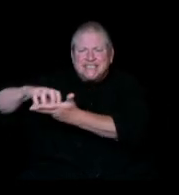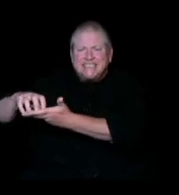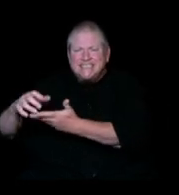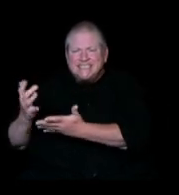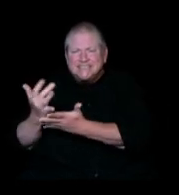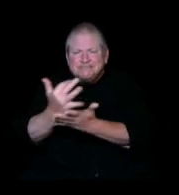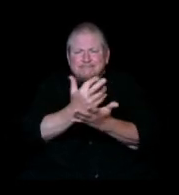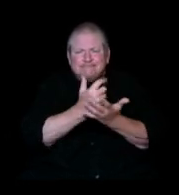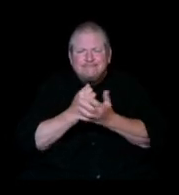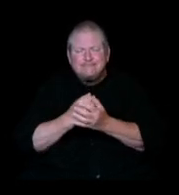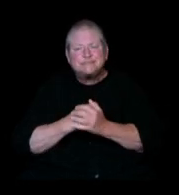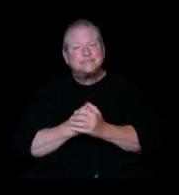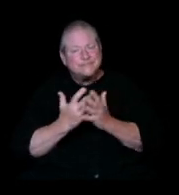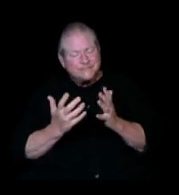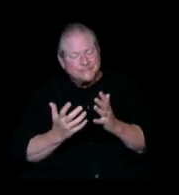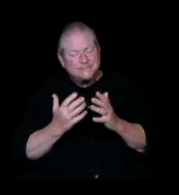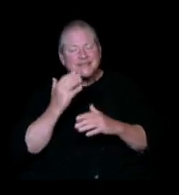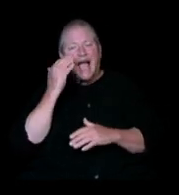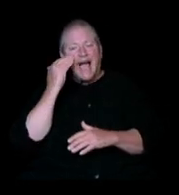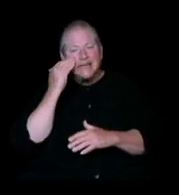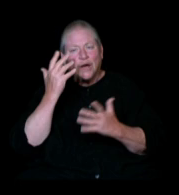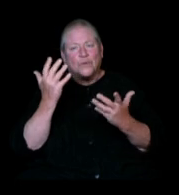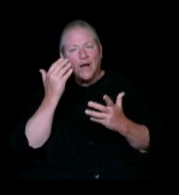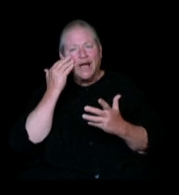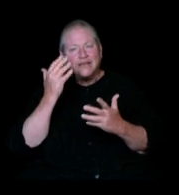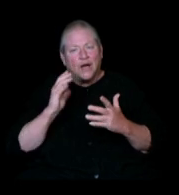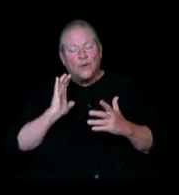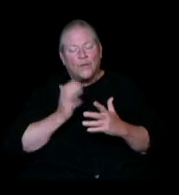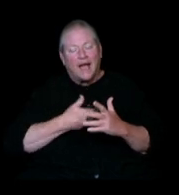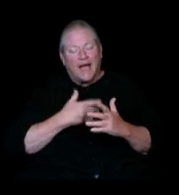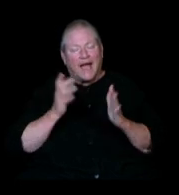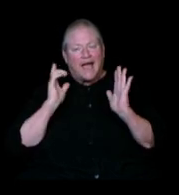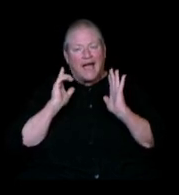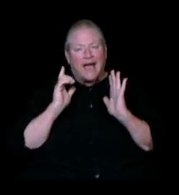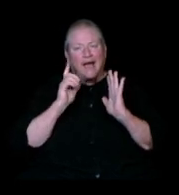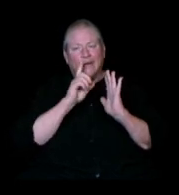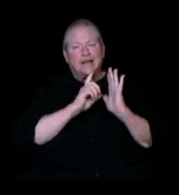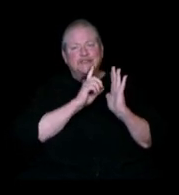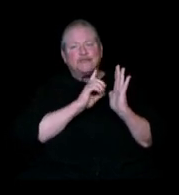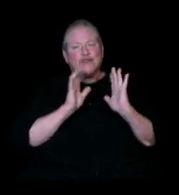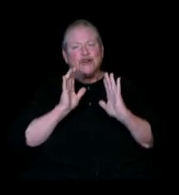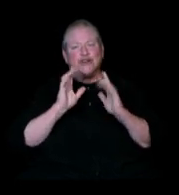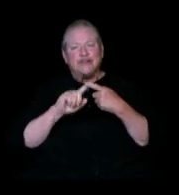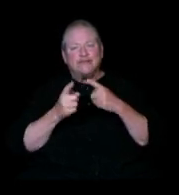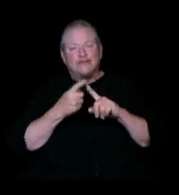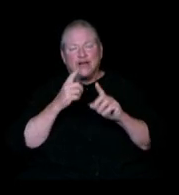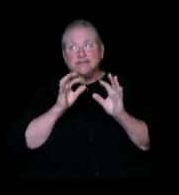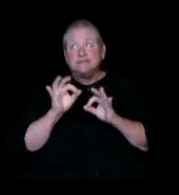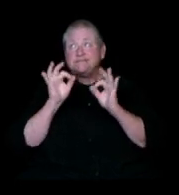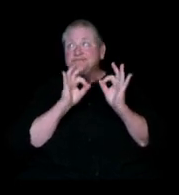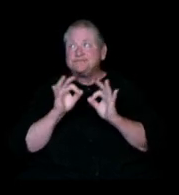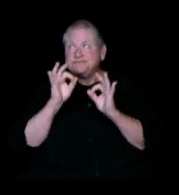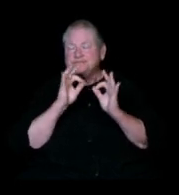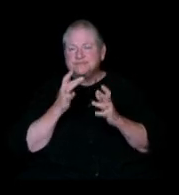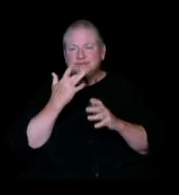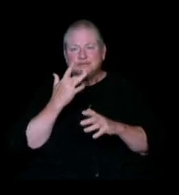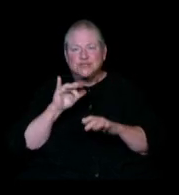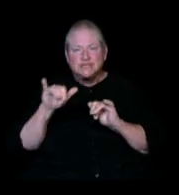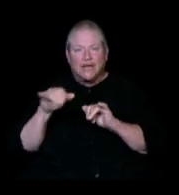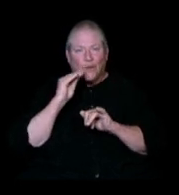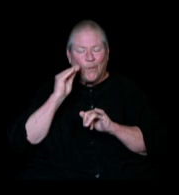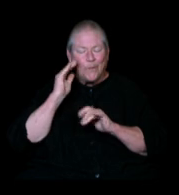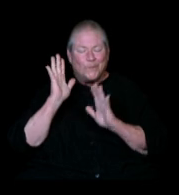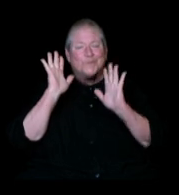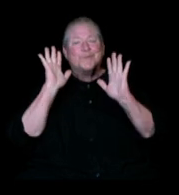Now, I know, our introverted friends out there, you're rolling your eyes at me right now, aren't you? I know. Well,